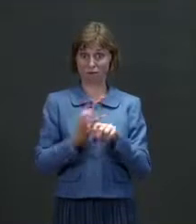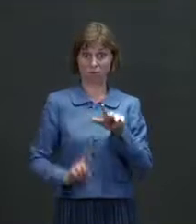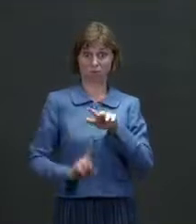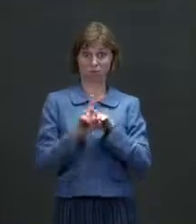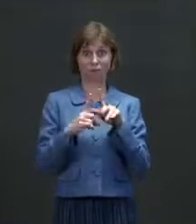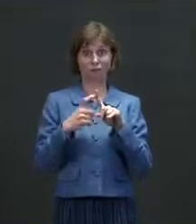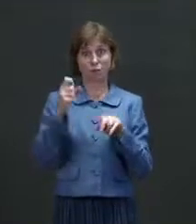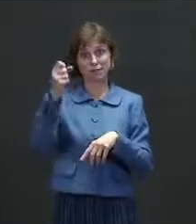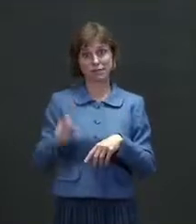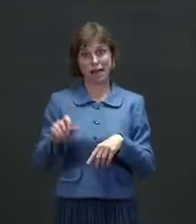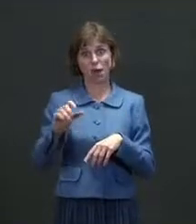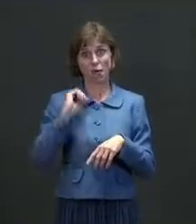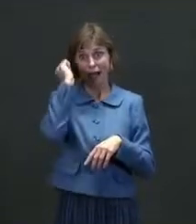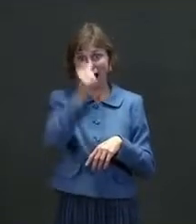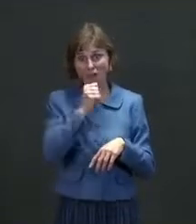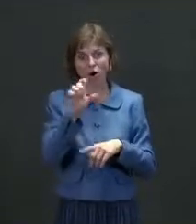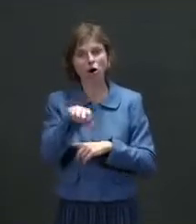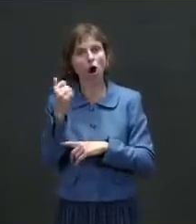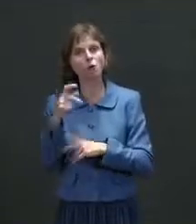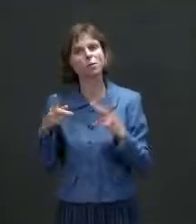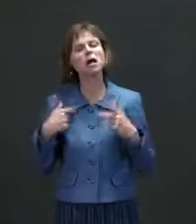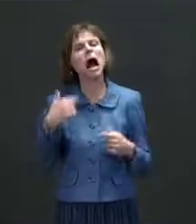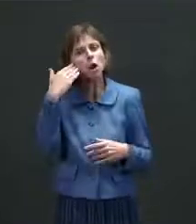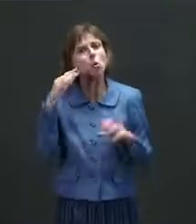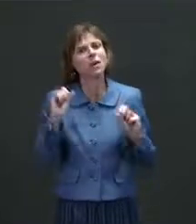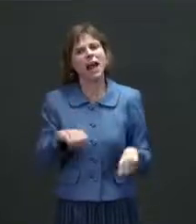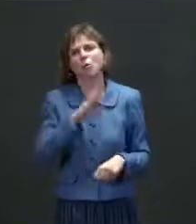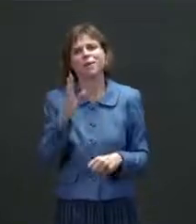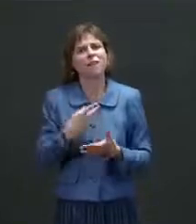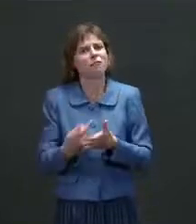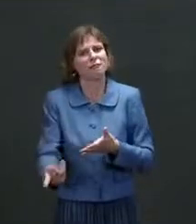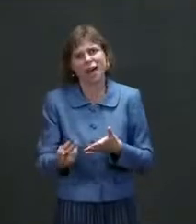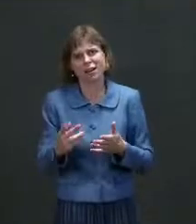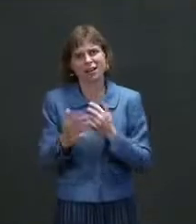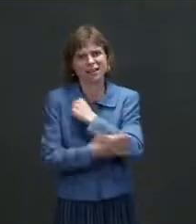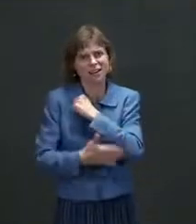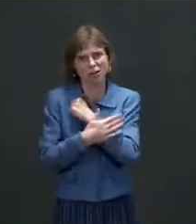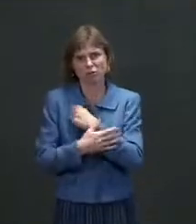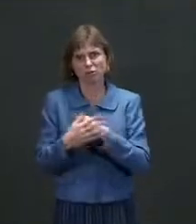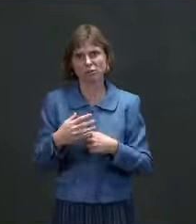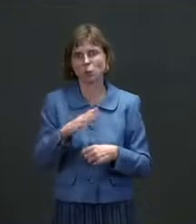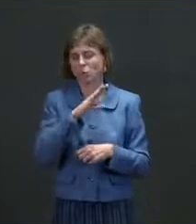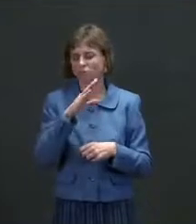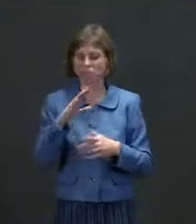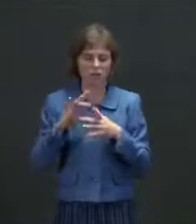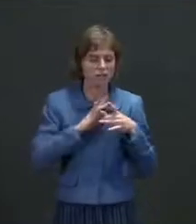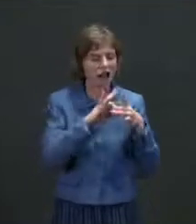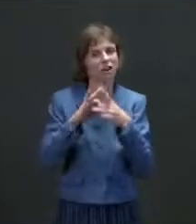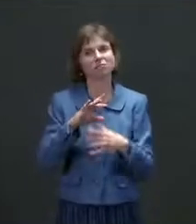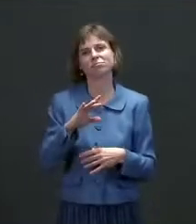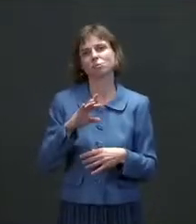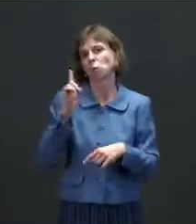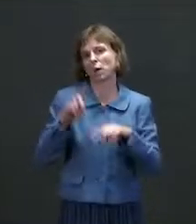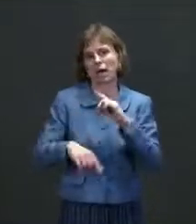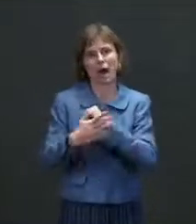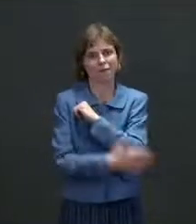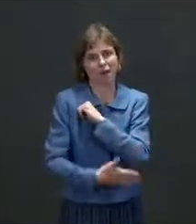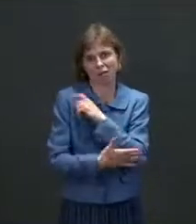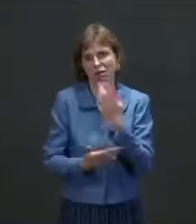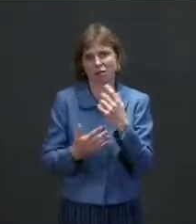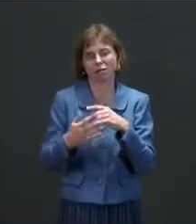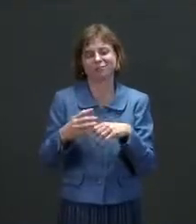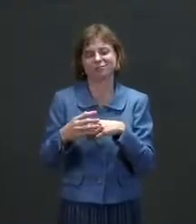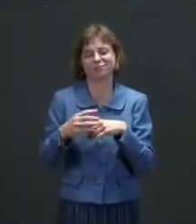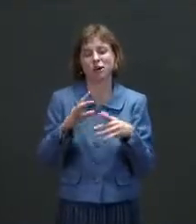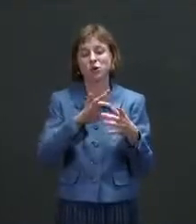it. We've never failed as a country. We've done things together. Never, ever, ever, ever fail. We're united. And you guys are the example